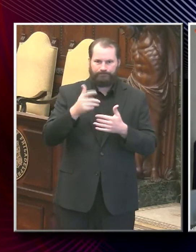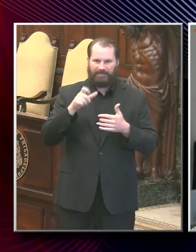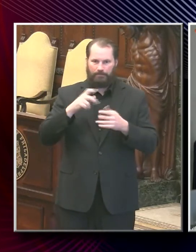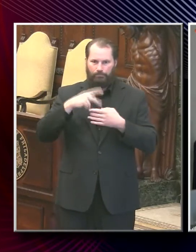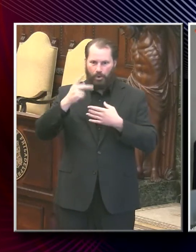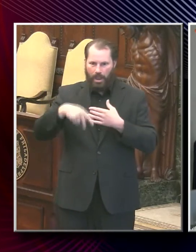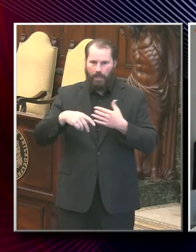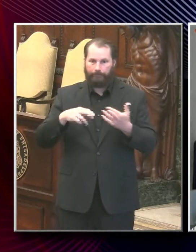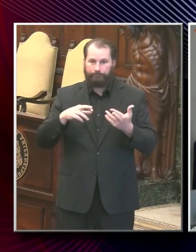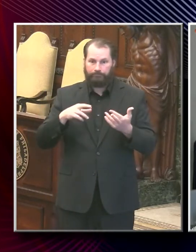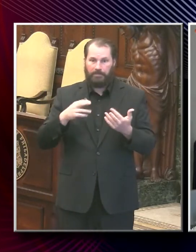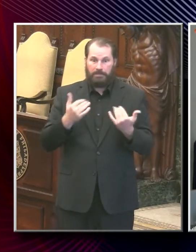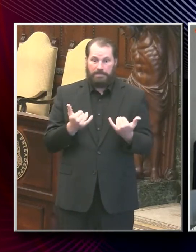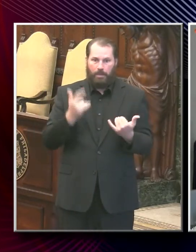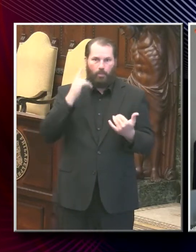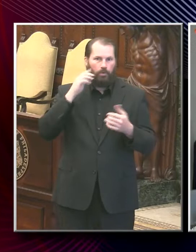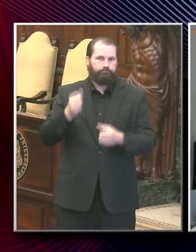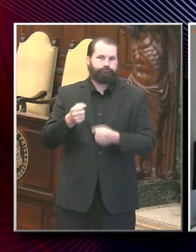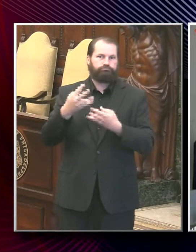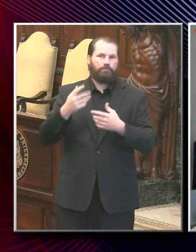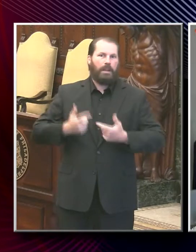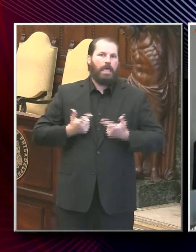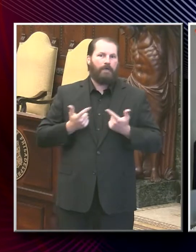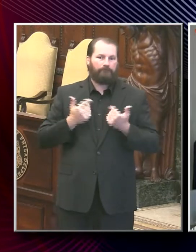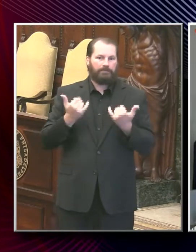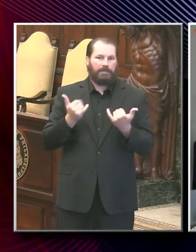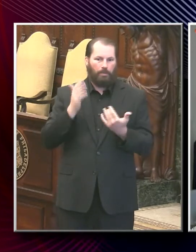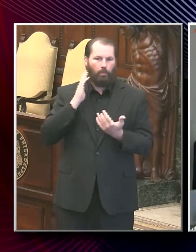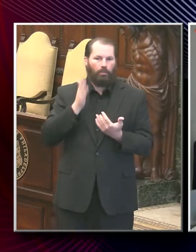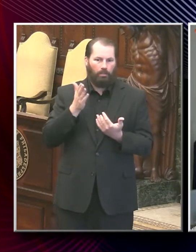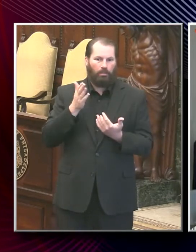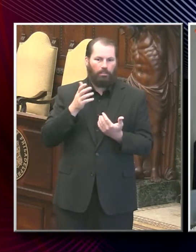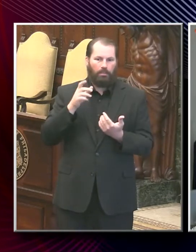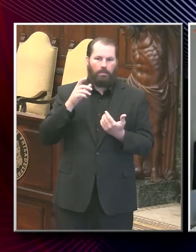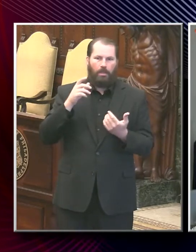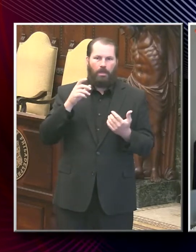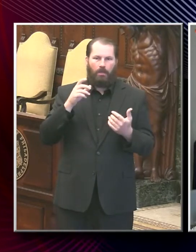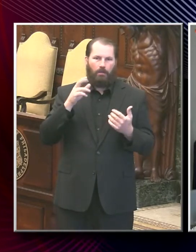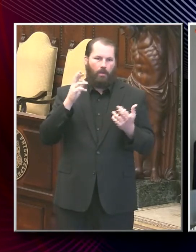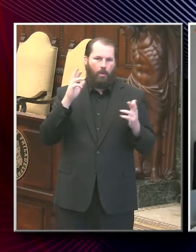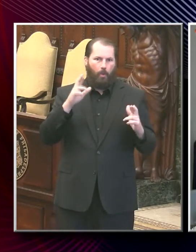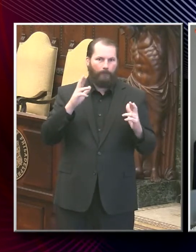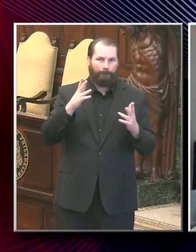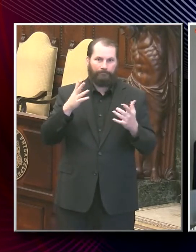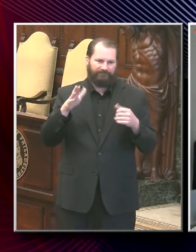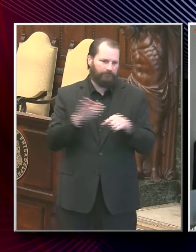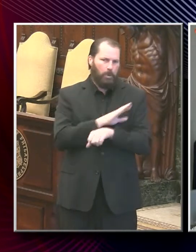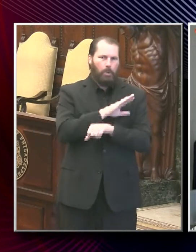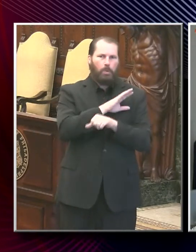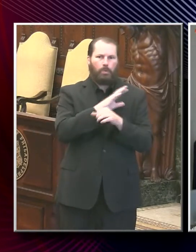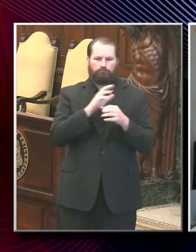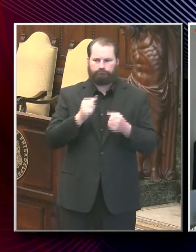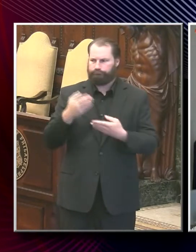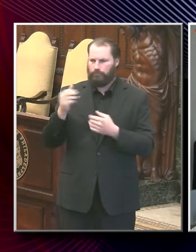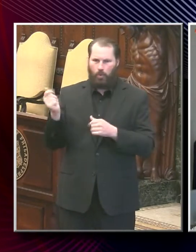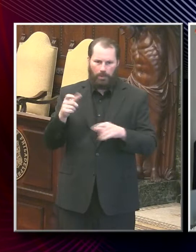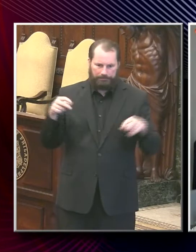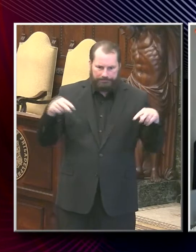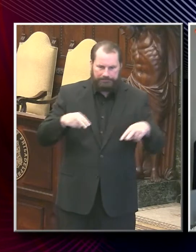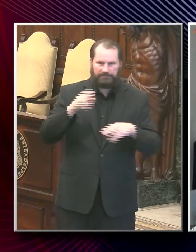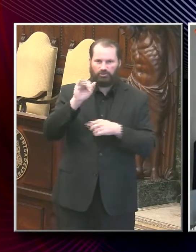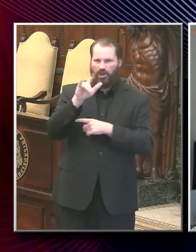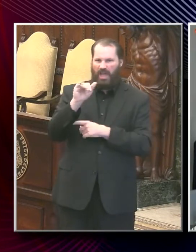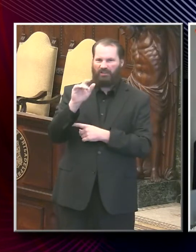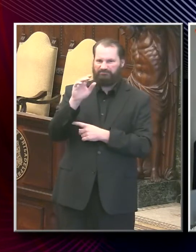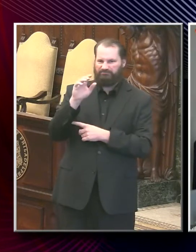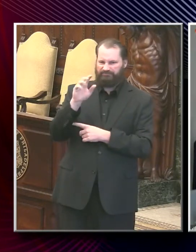recently, the software going live today, that we will be fully operational by July 1st. In the meantime, we have been piloting our contact tracing work